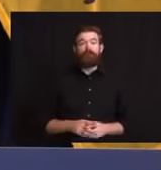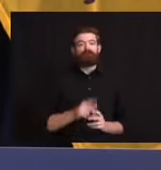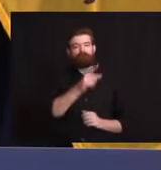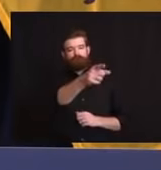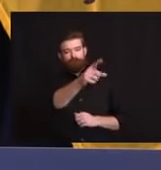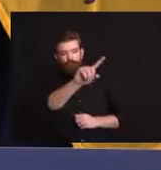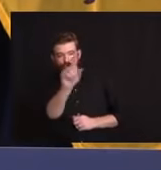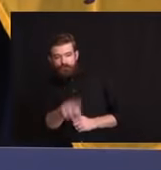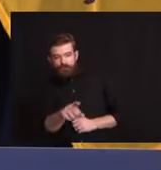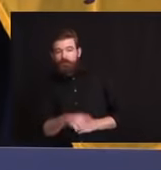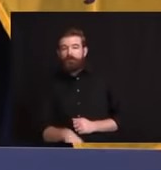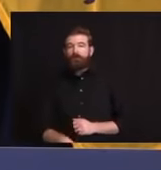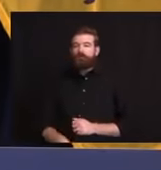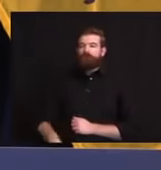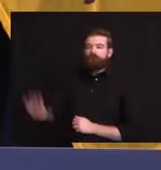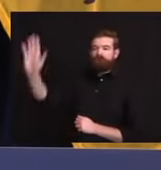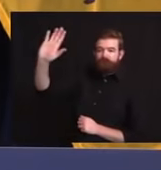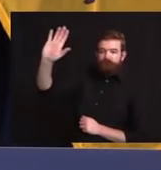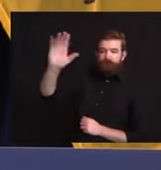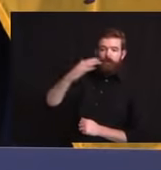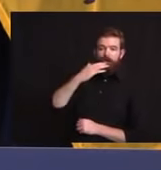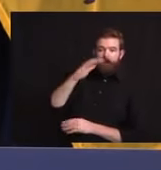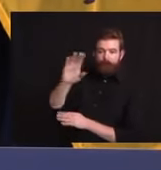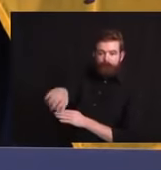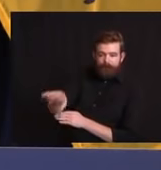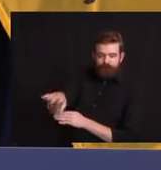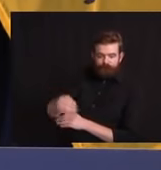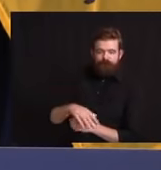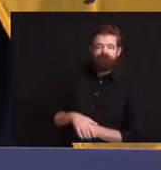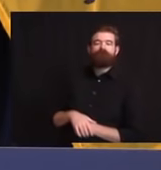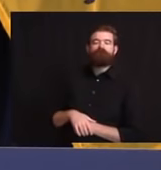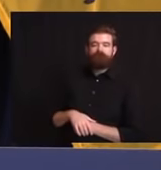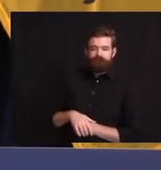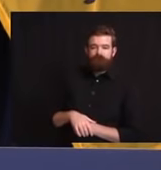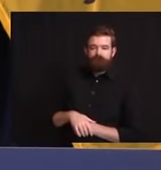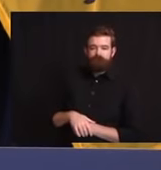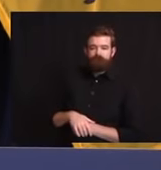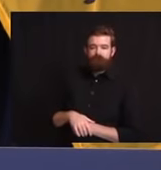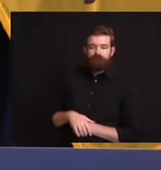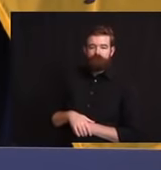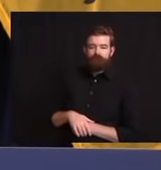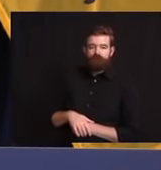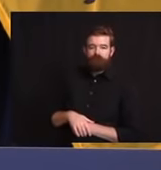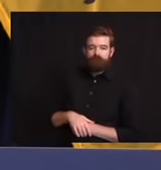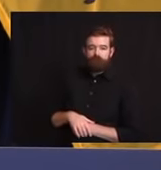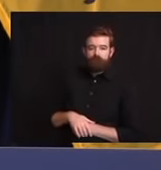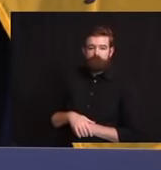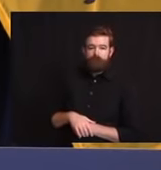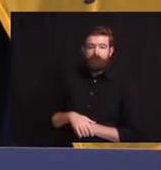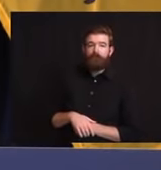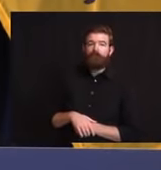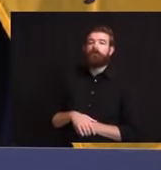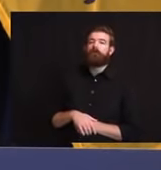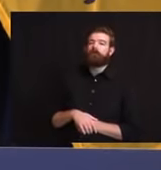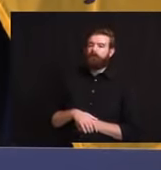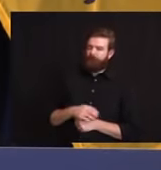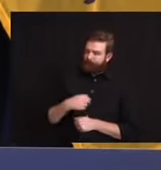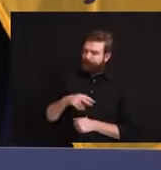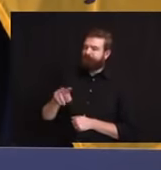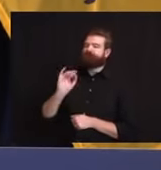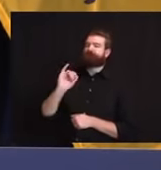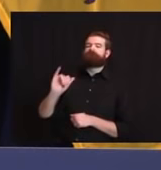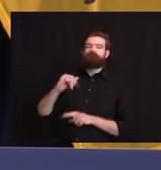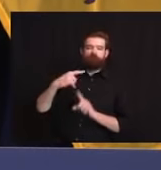Hello. Good afternoon. So while we are seeing cases rise, hospitalizations and death